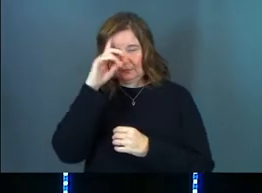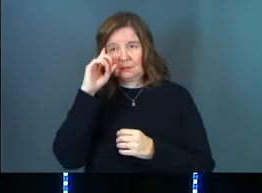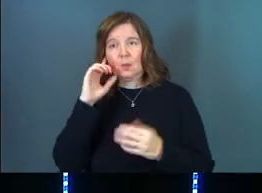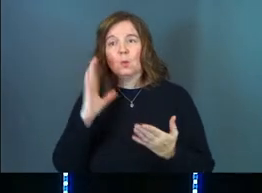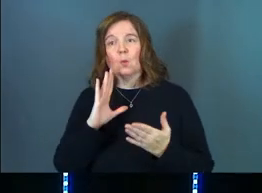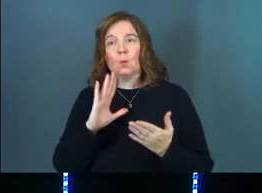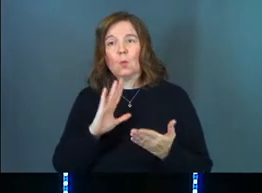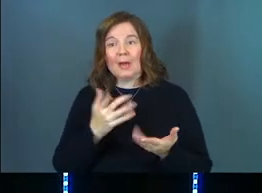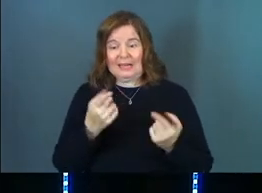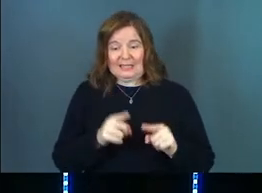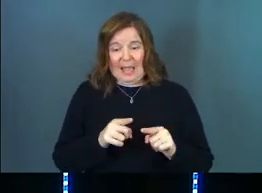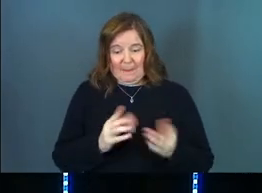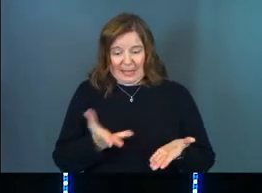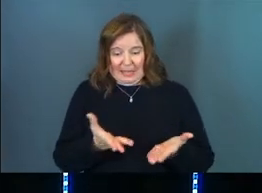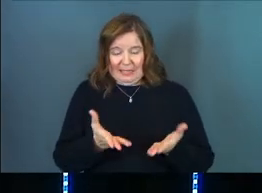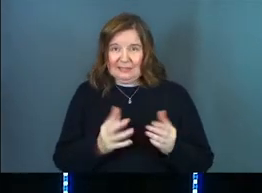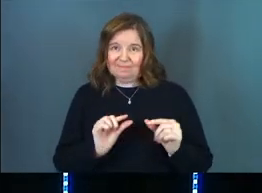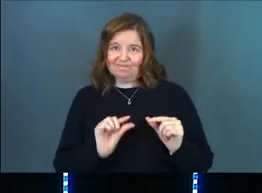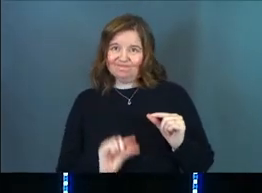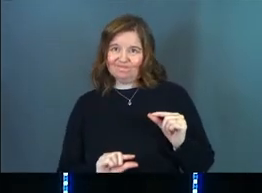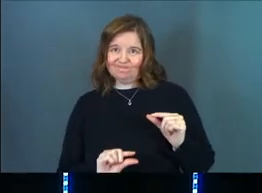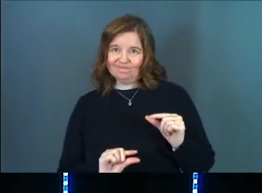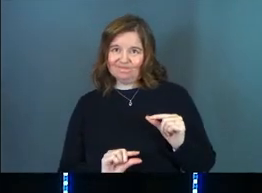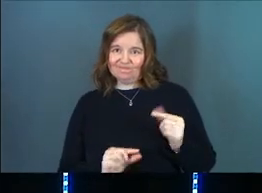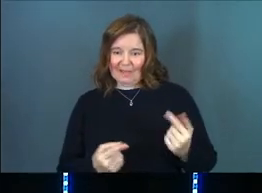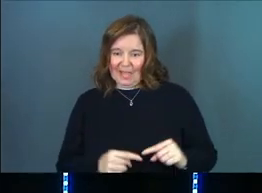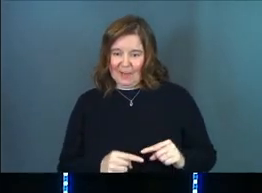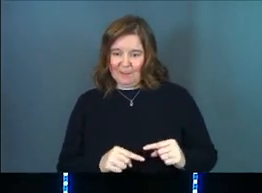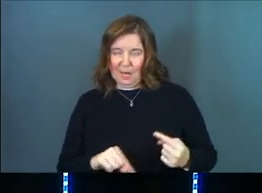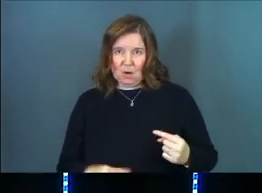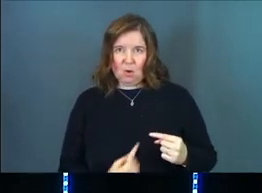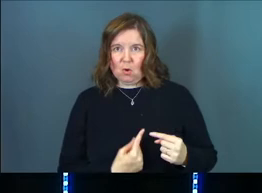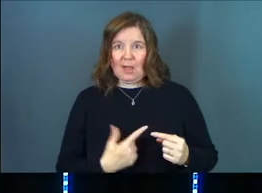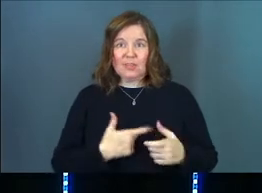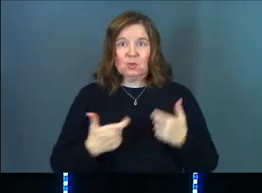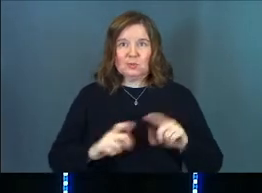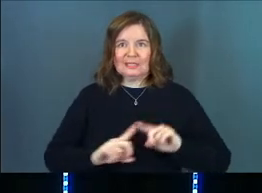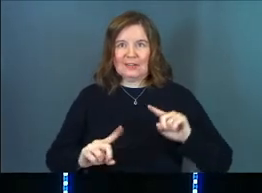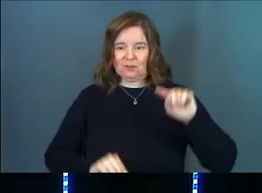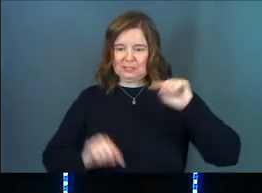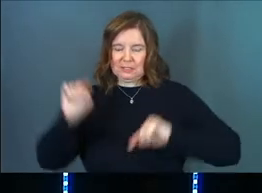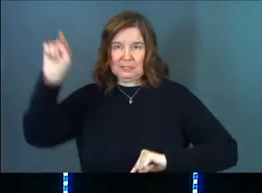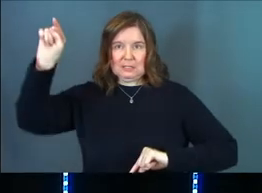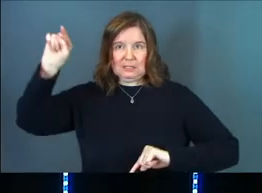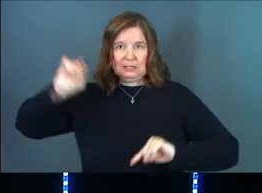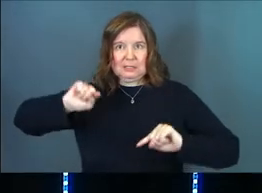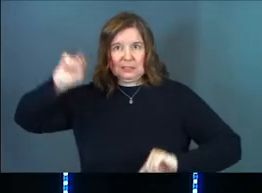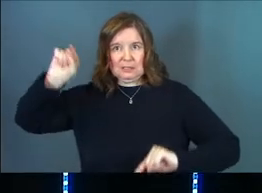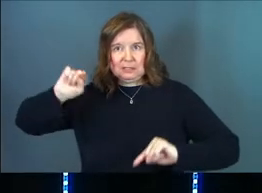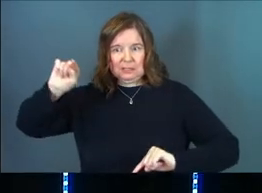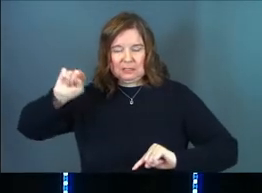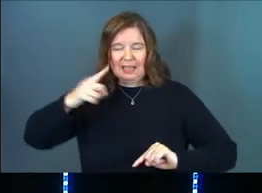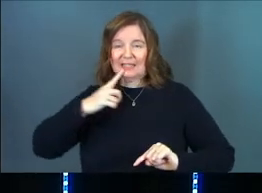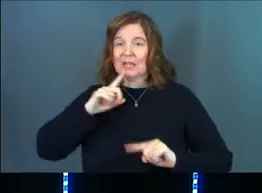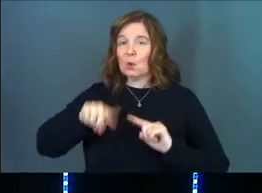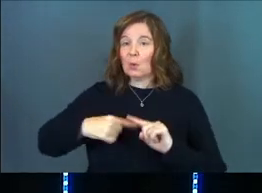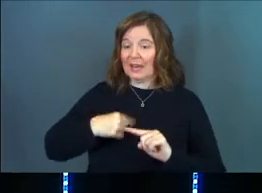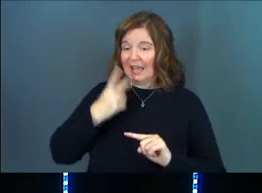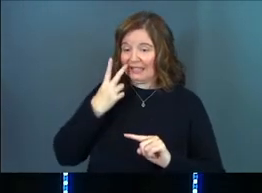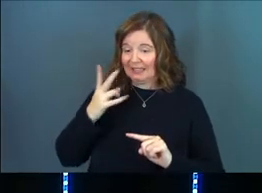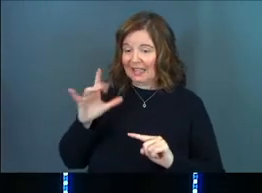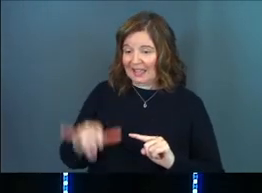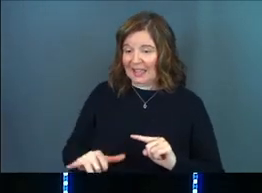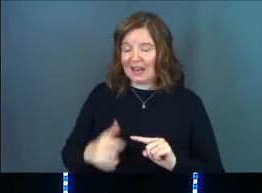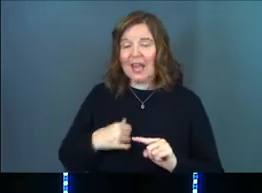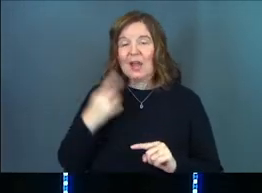And what has happened is way down here. And there's this huge difference between the two. And he said, whenever I